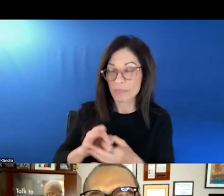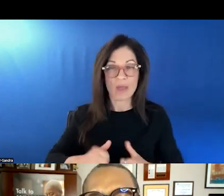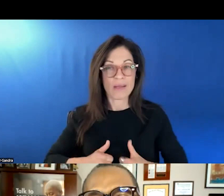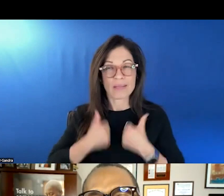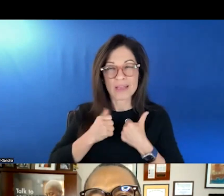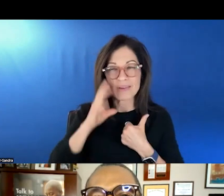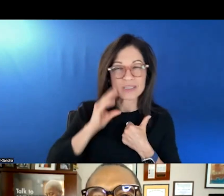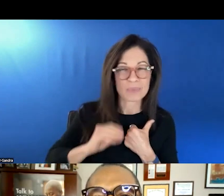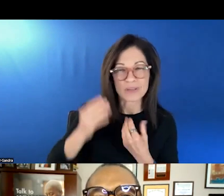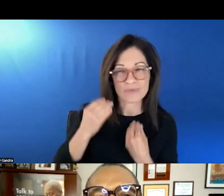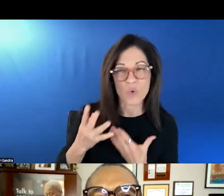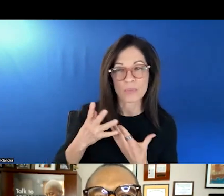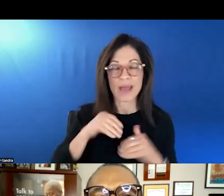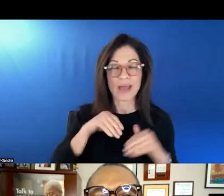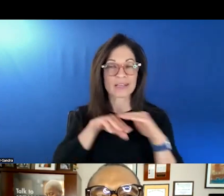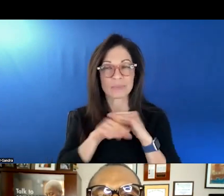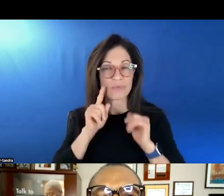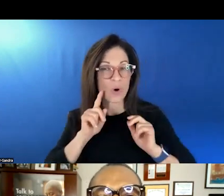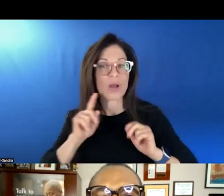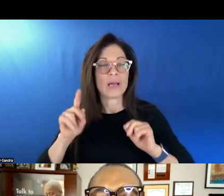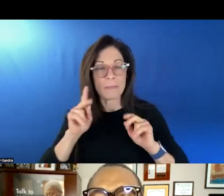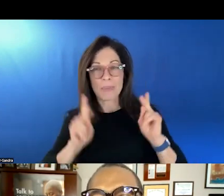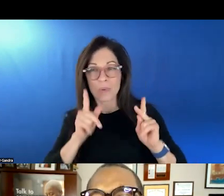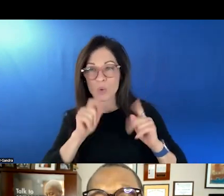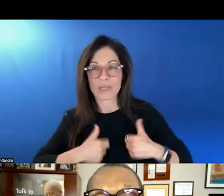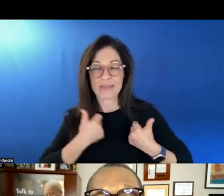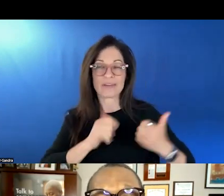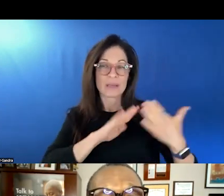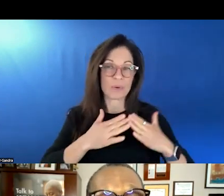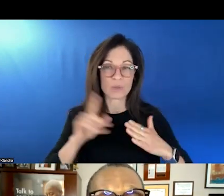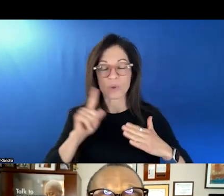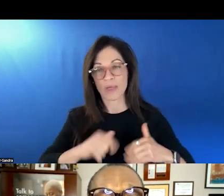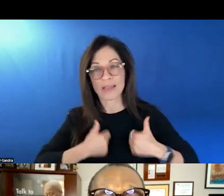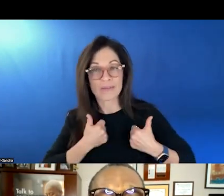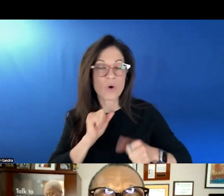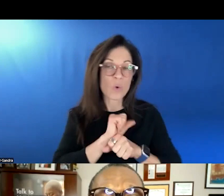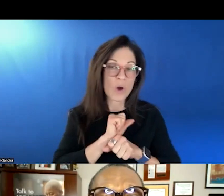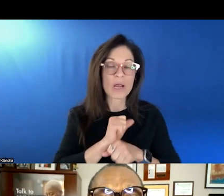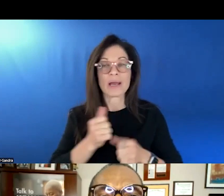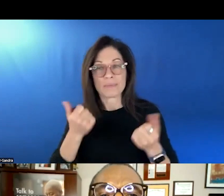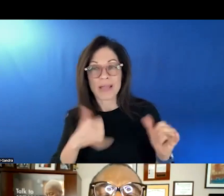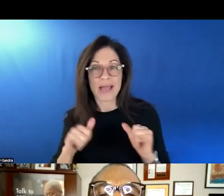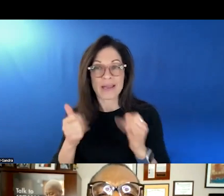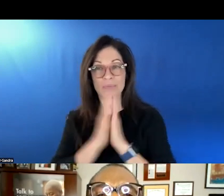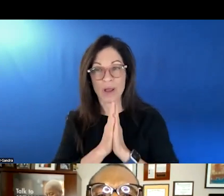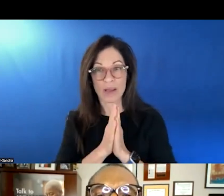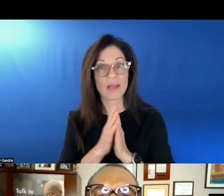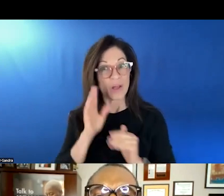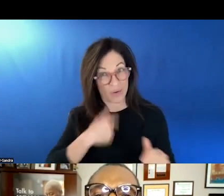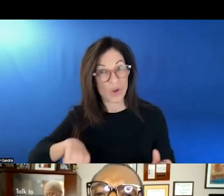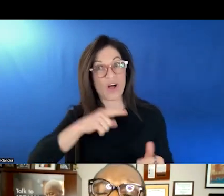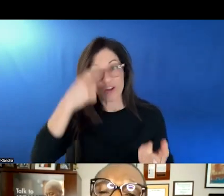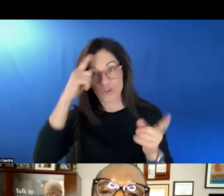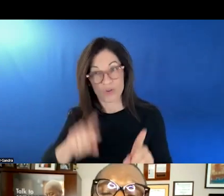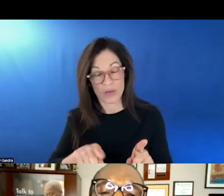and accessible in communities where people live, work, play, and pray. On that, we agree. I think we can also